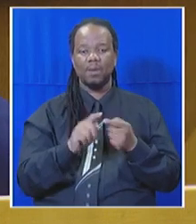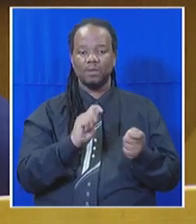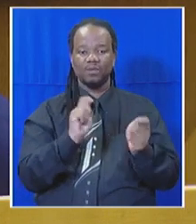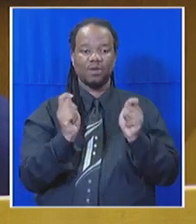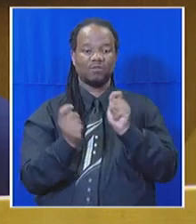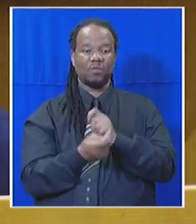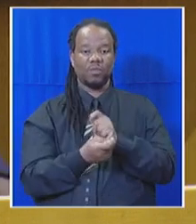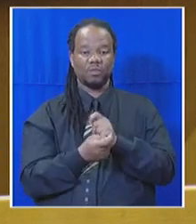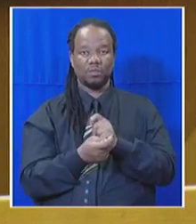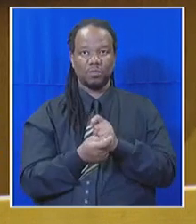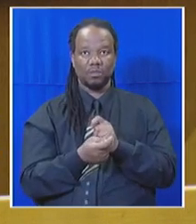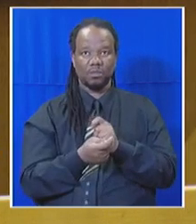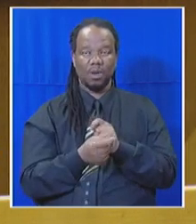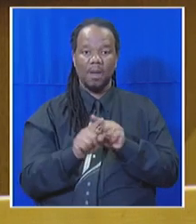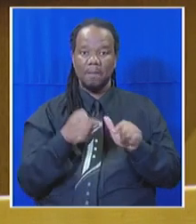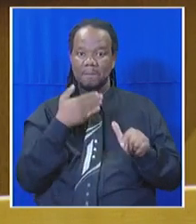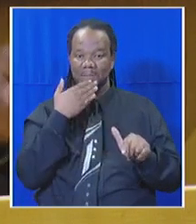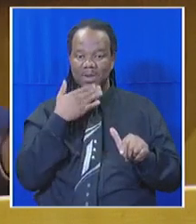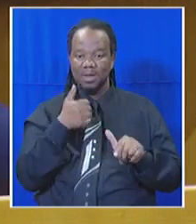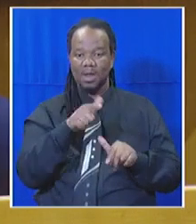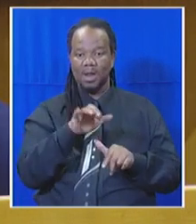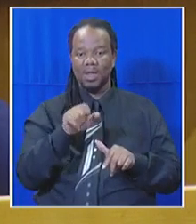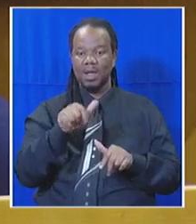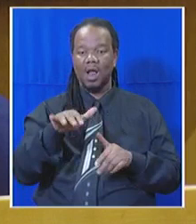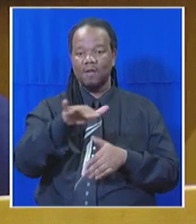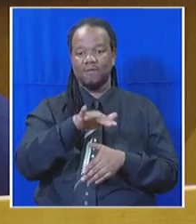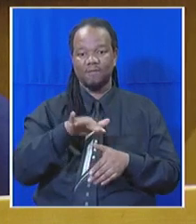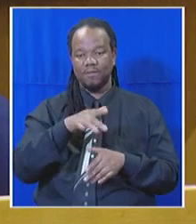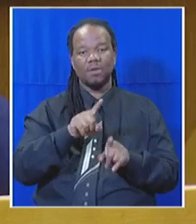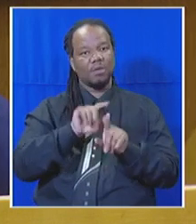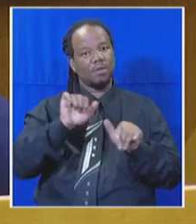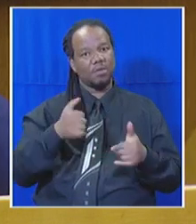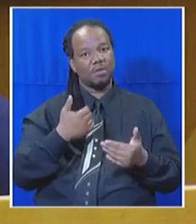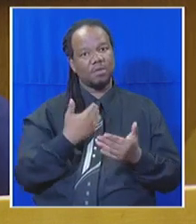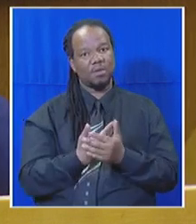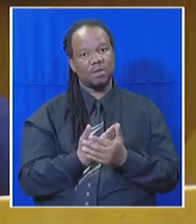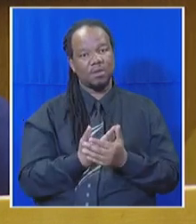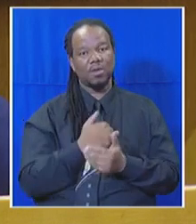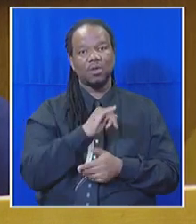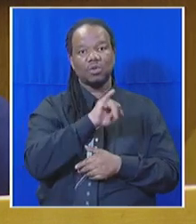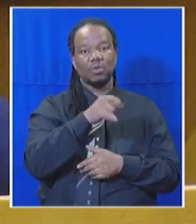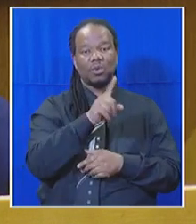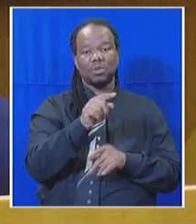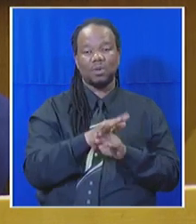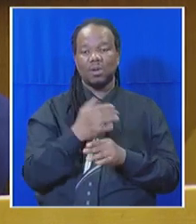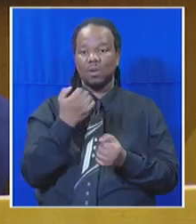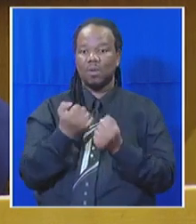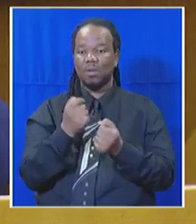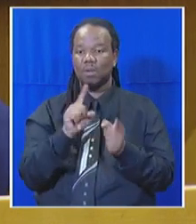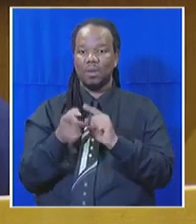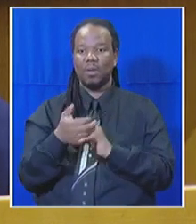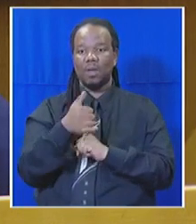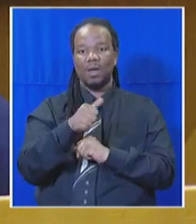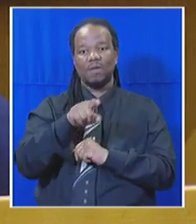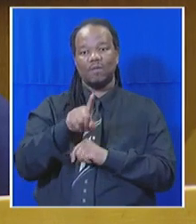question within the legal fraternity. EFF supports the resolution by the Joburg Bar to force attorneys to brief black advocates. The plight of